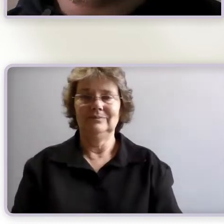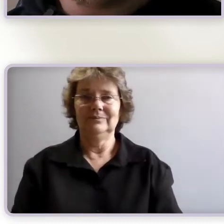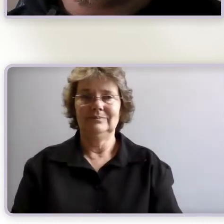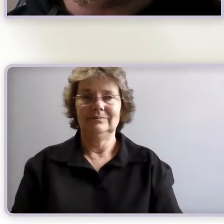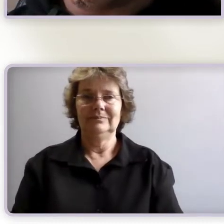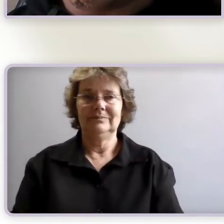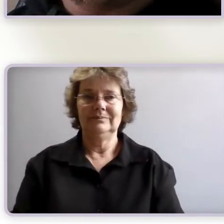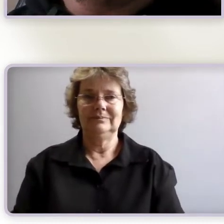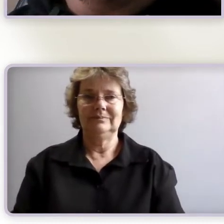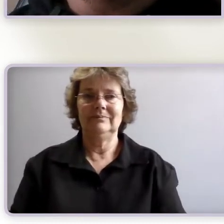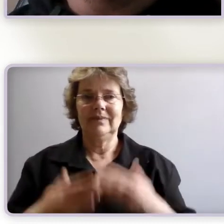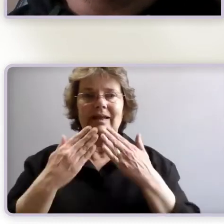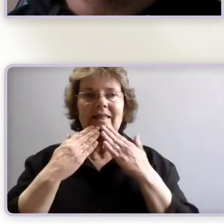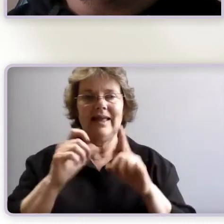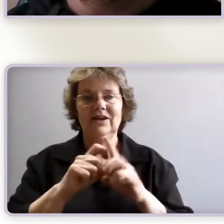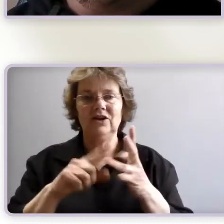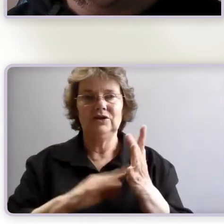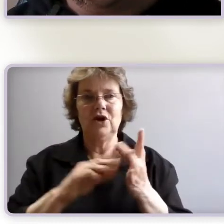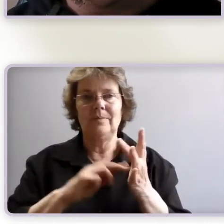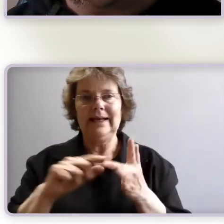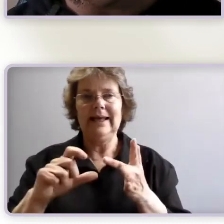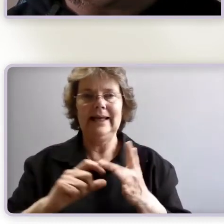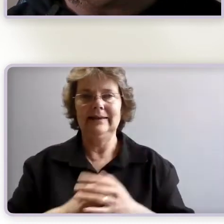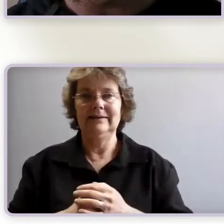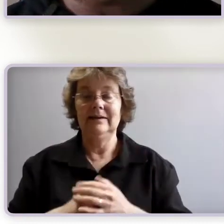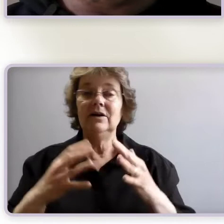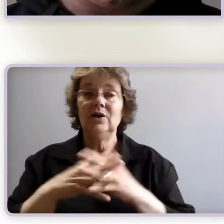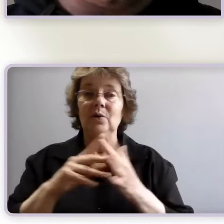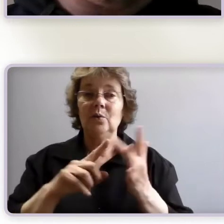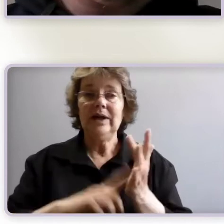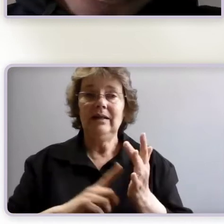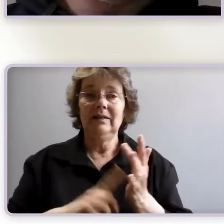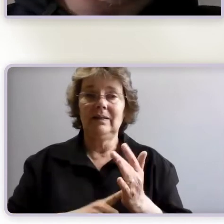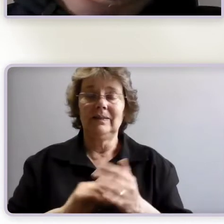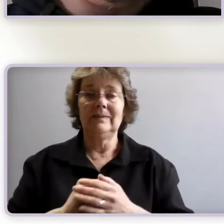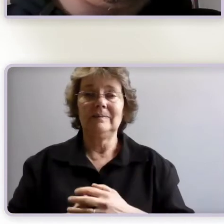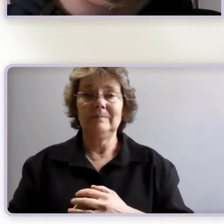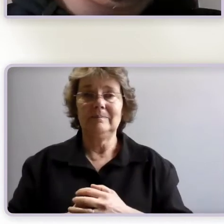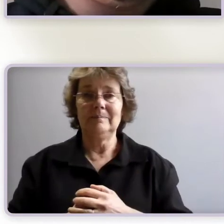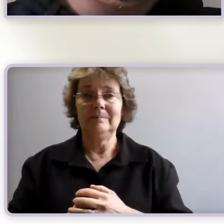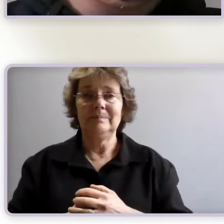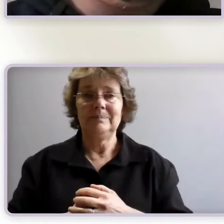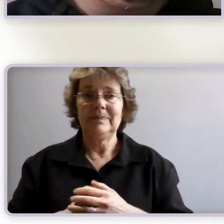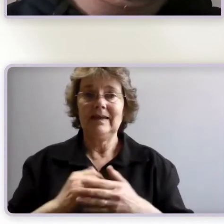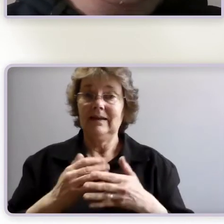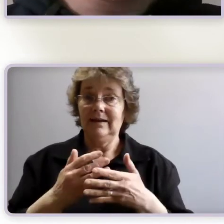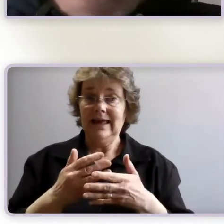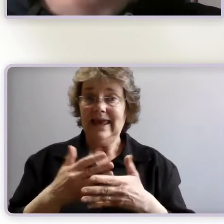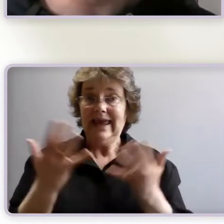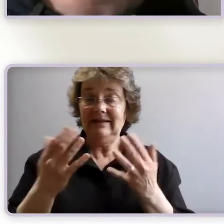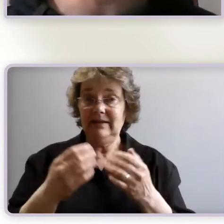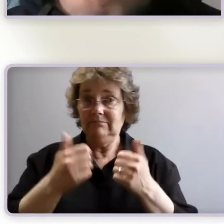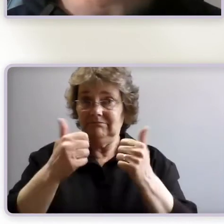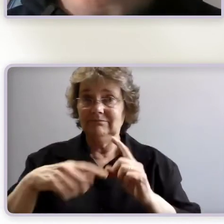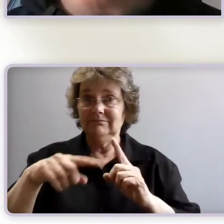Thanks, Dominic. So, Will, are there any, is anything good come out of COVID, and